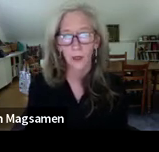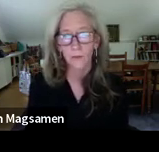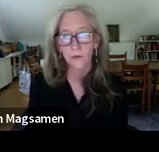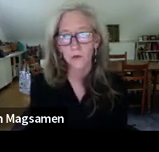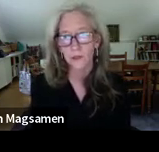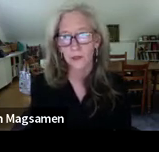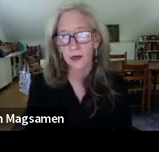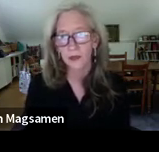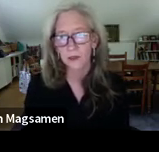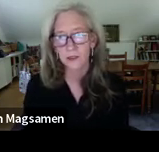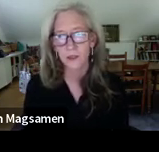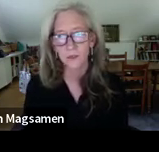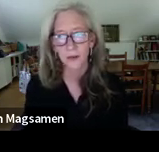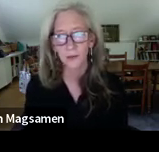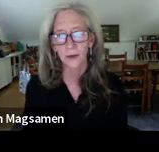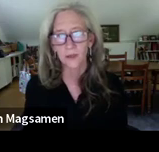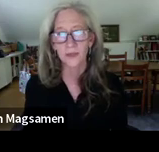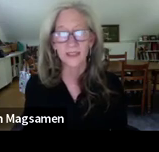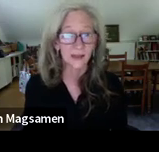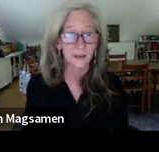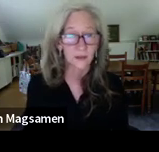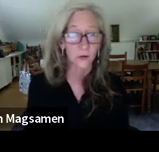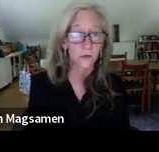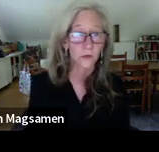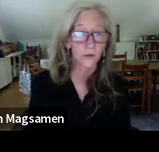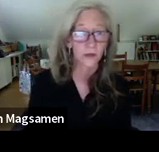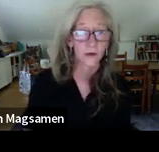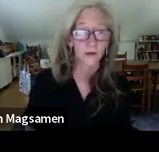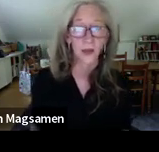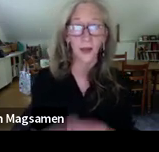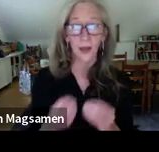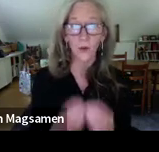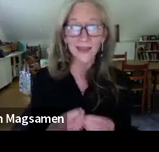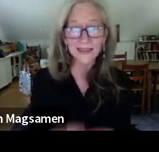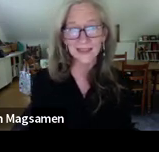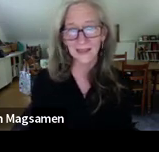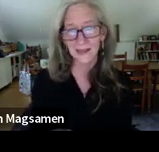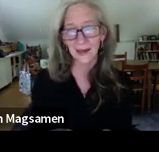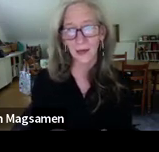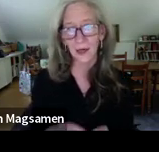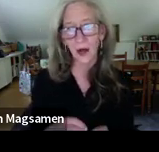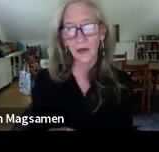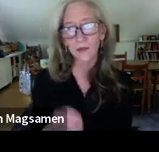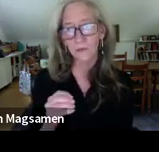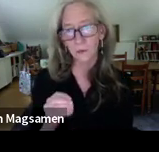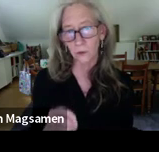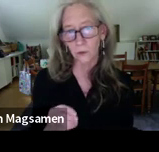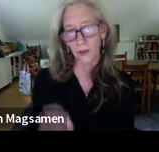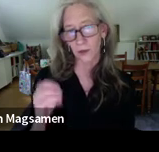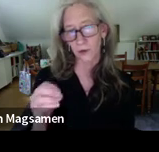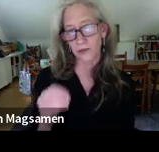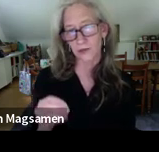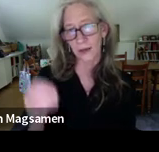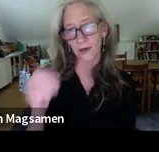poetry. Social psychologist James Pennebaker has been studying this for over 30 years. And what he's seen is that cognitive